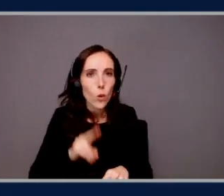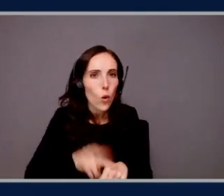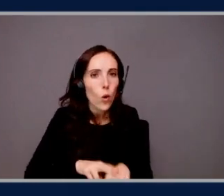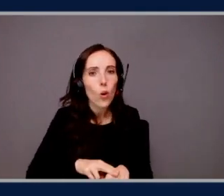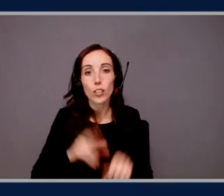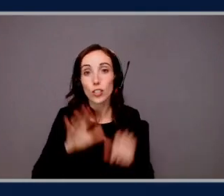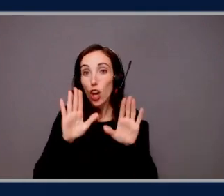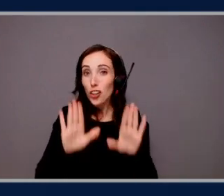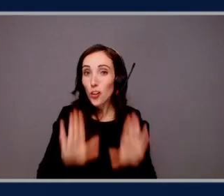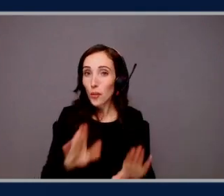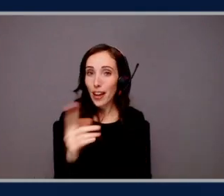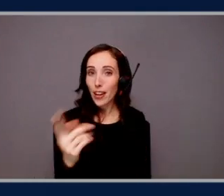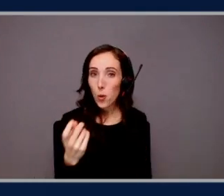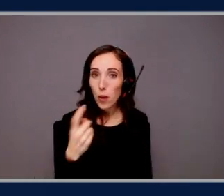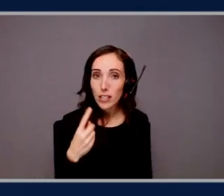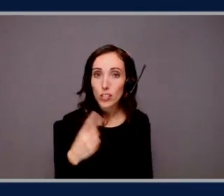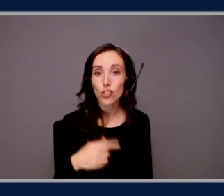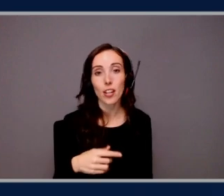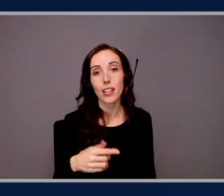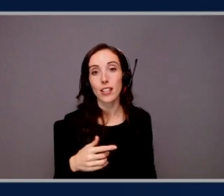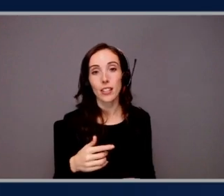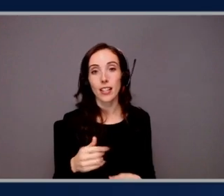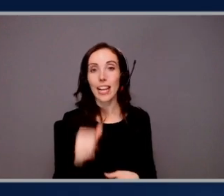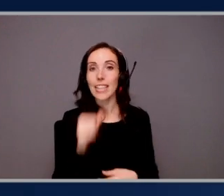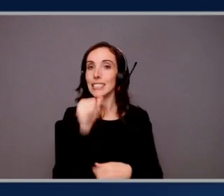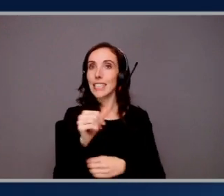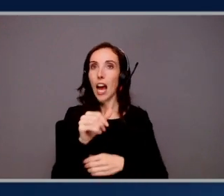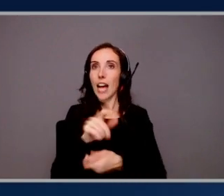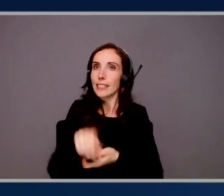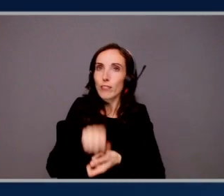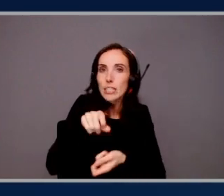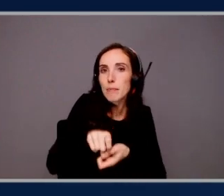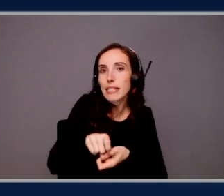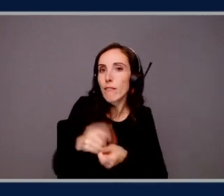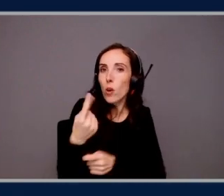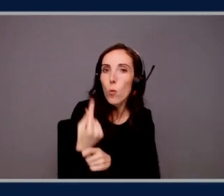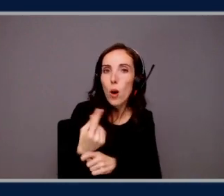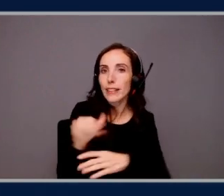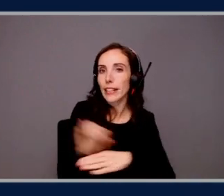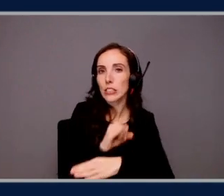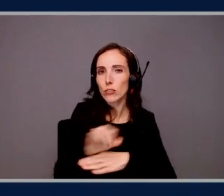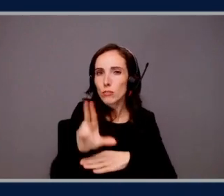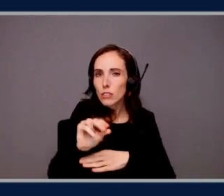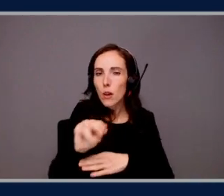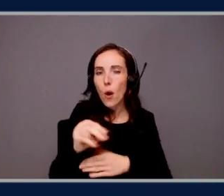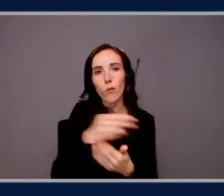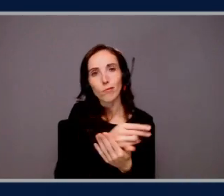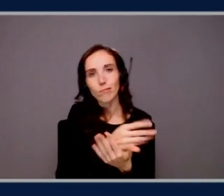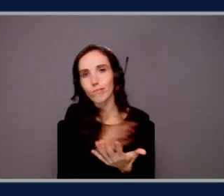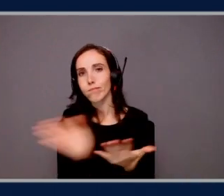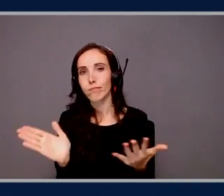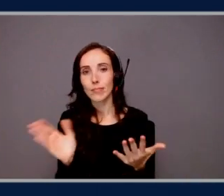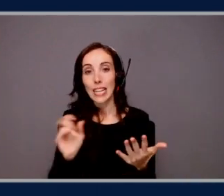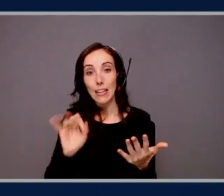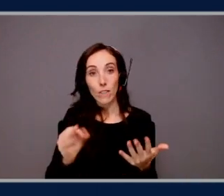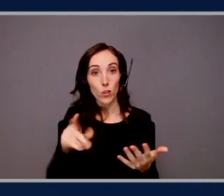Yes, it's not industry specific. In fact, if you have a need to run near real